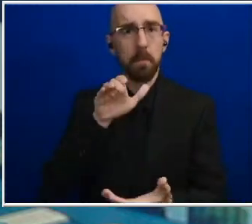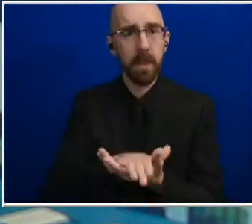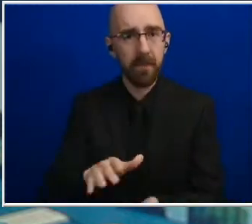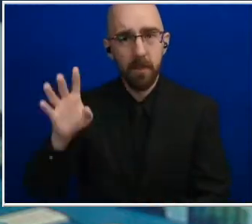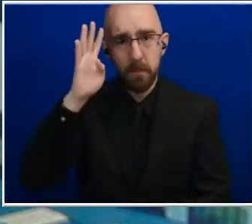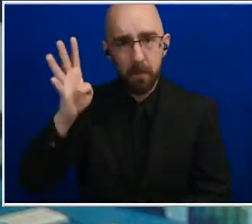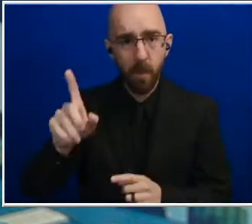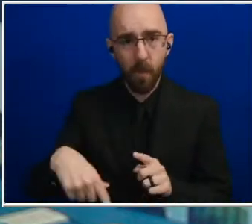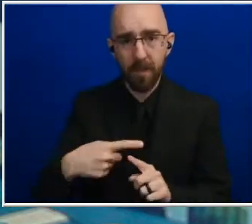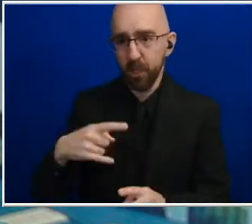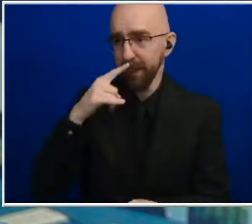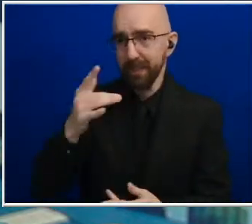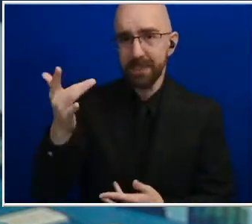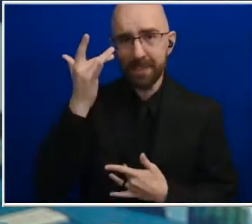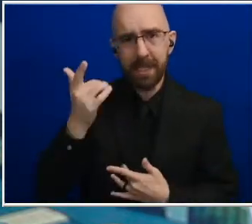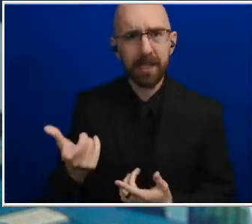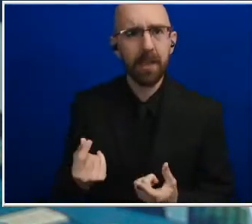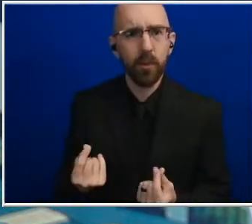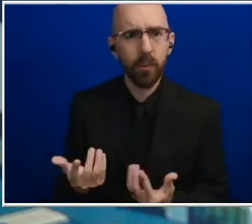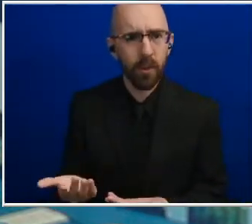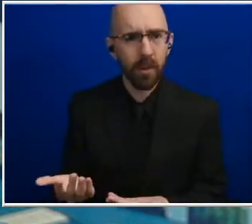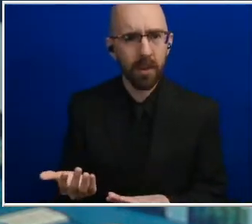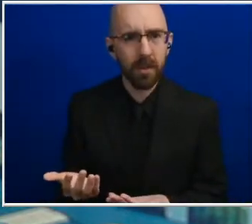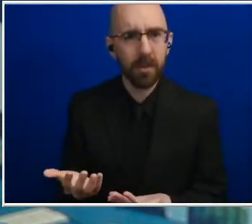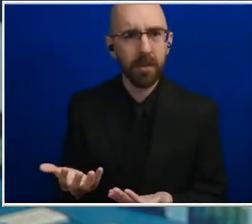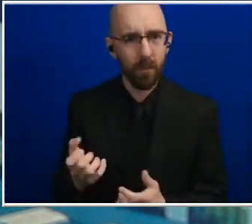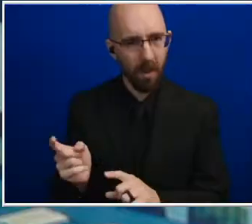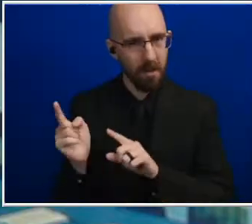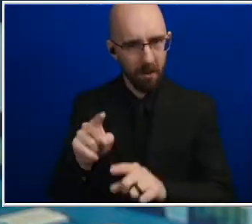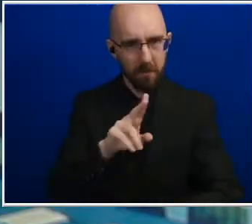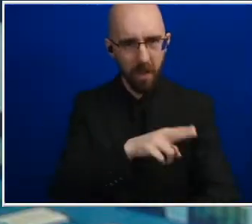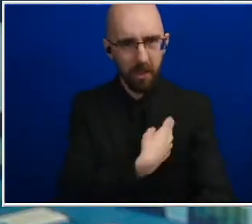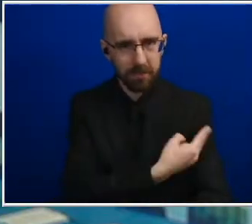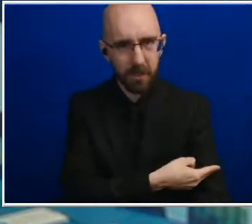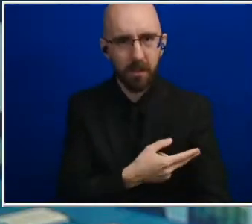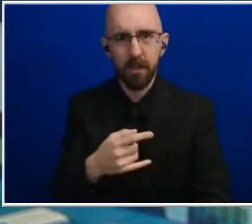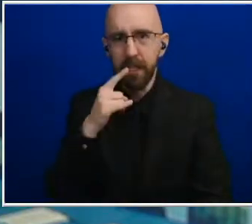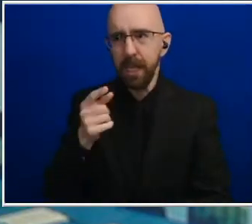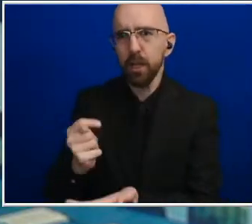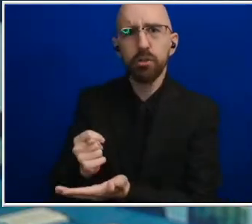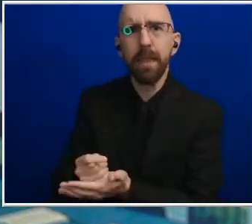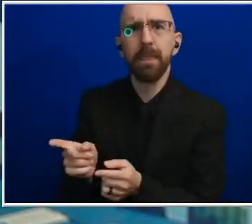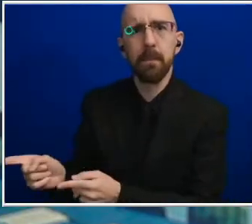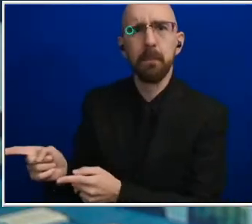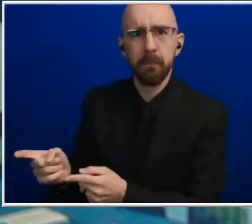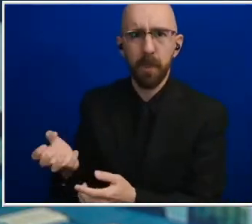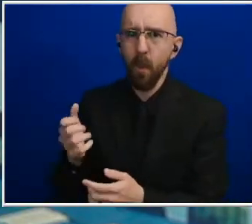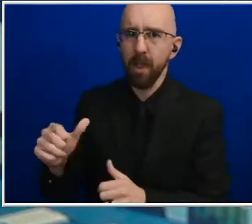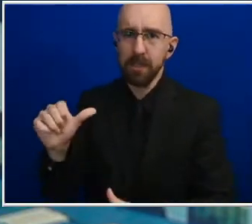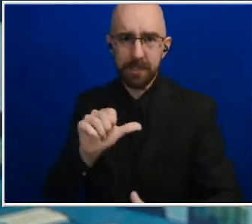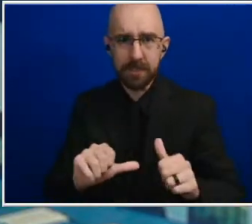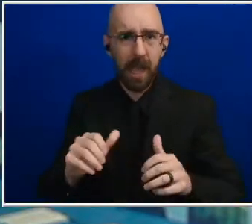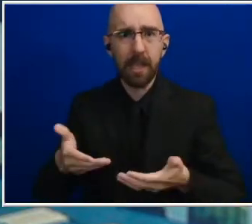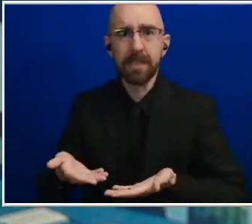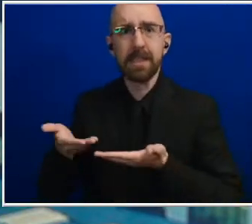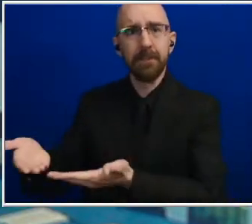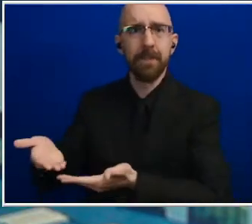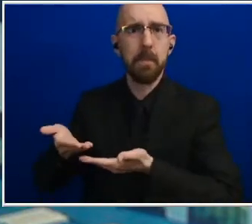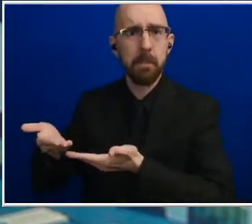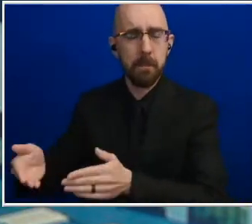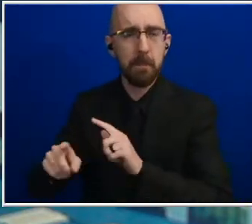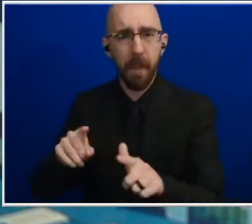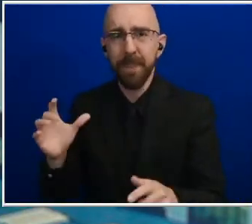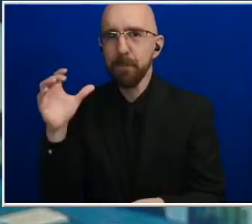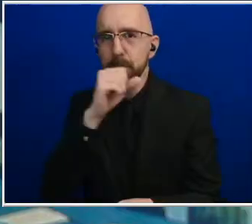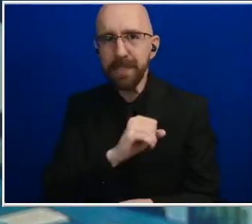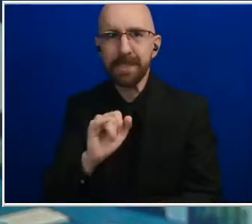what do they want to do? They want to come to the hospital and they want their kid to get treated and they want to have all the science in the world. But they missed the boat on the